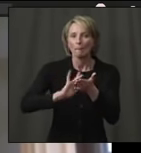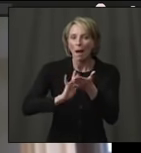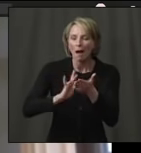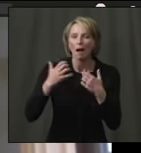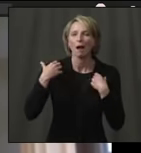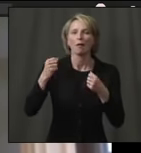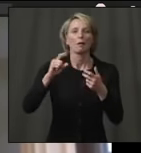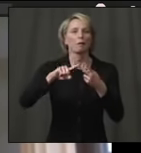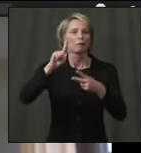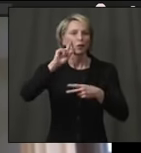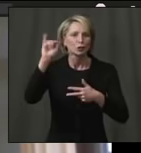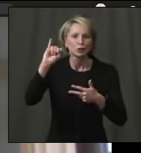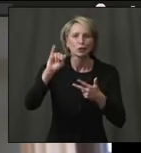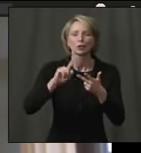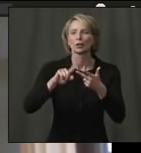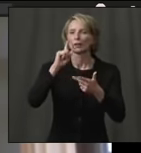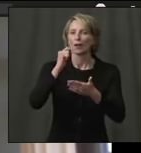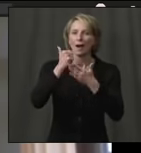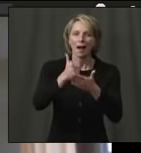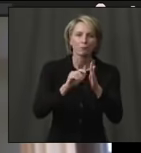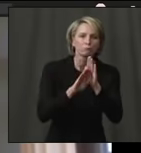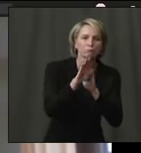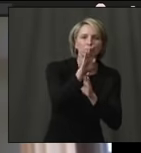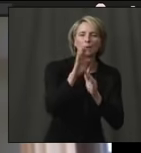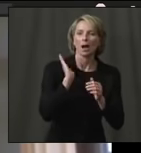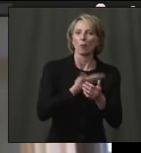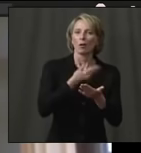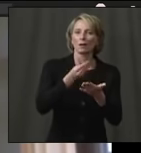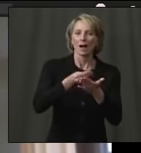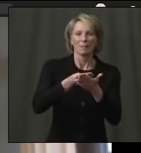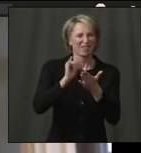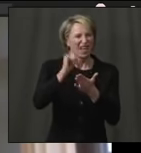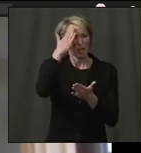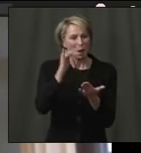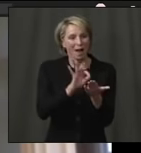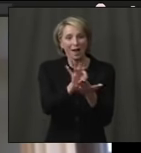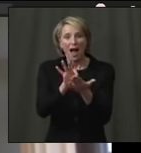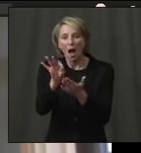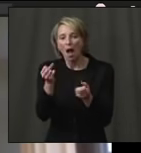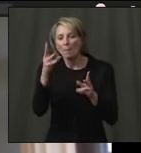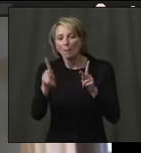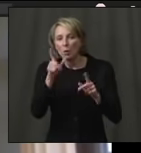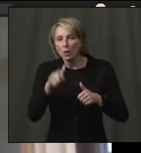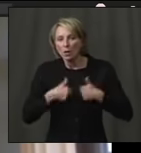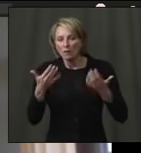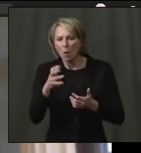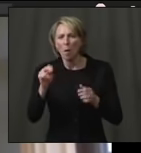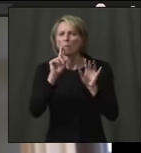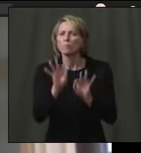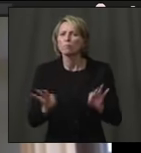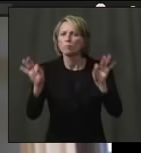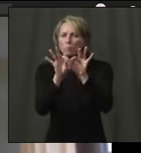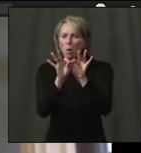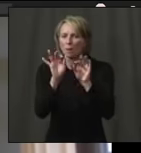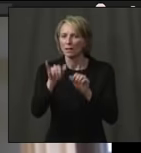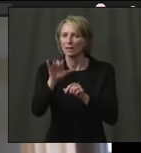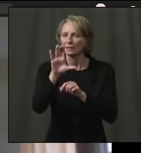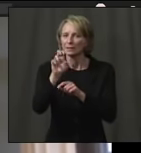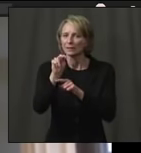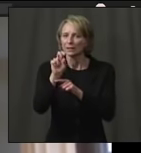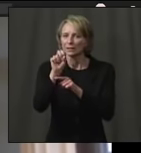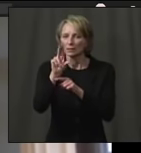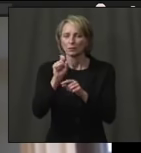targeting social media our Latino communities across the state.